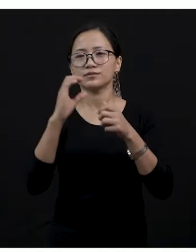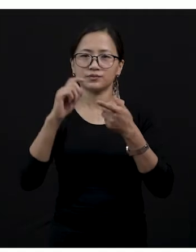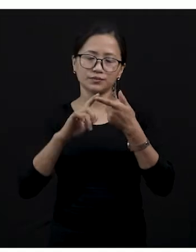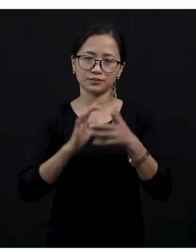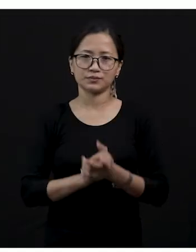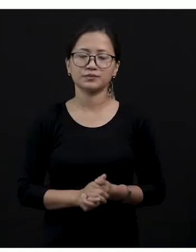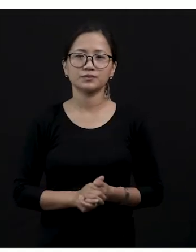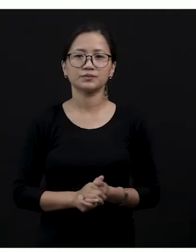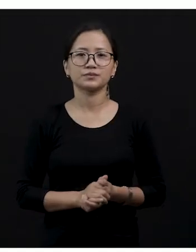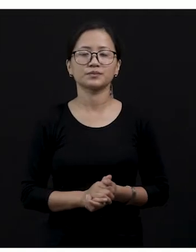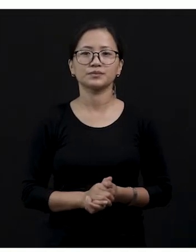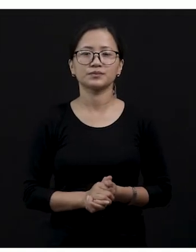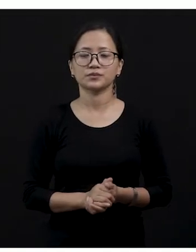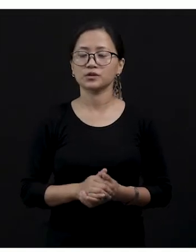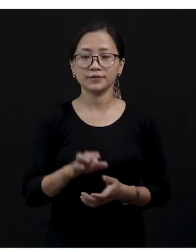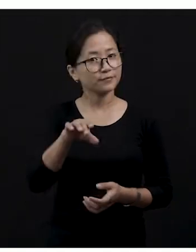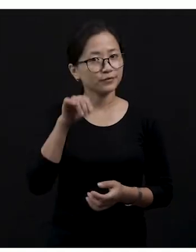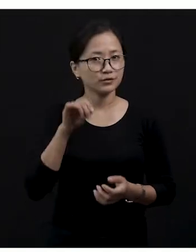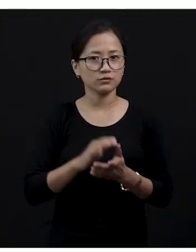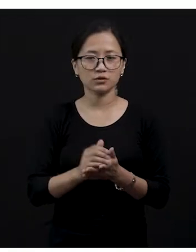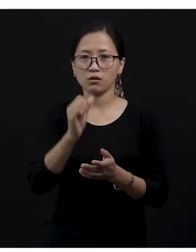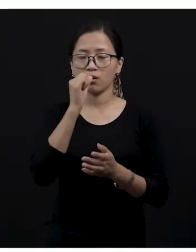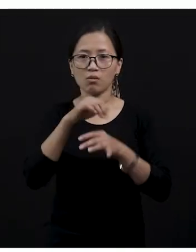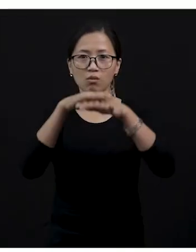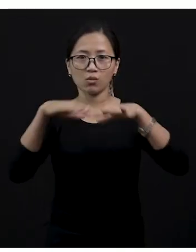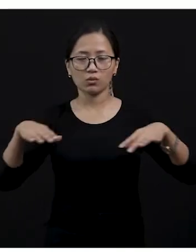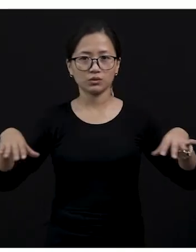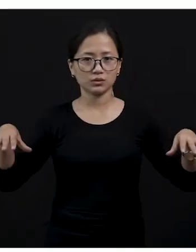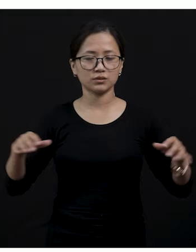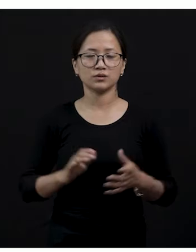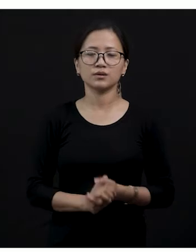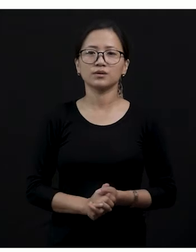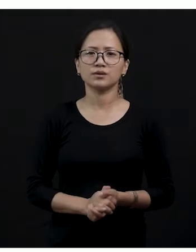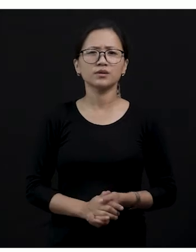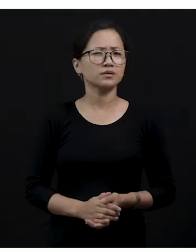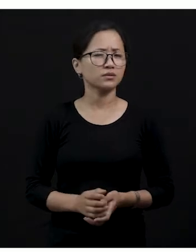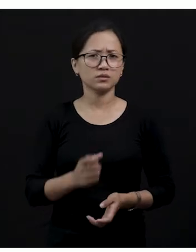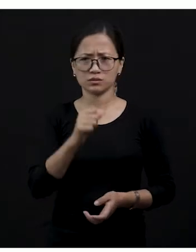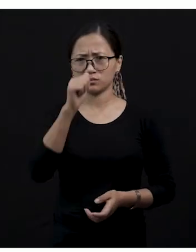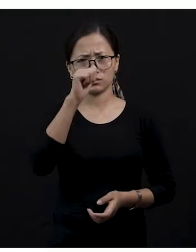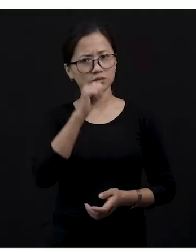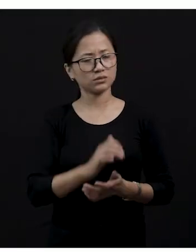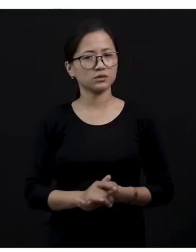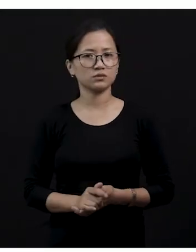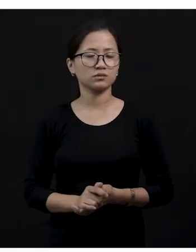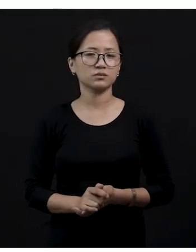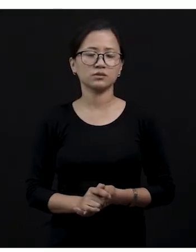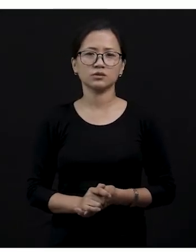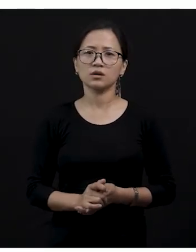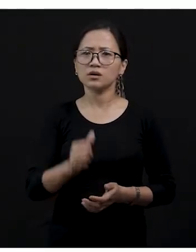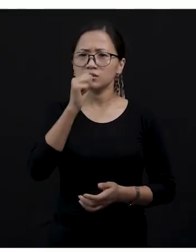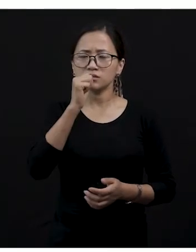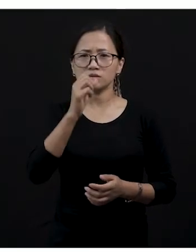97% of the Earth's water is found in the oceans. And in the ocean, can you drink ocean water? Can